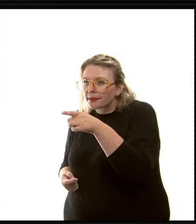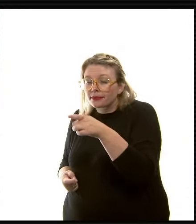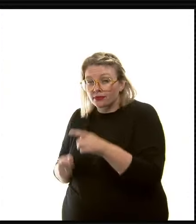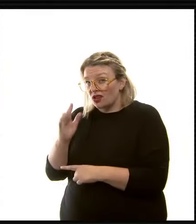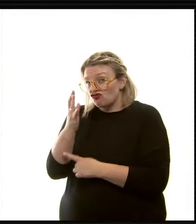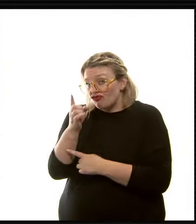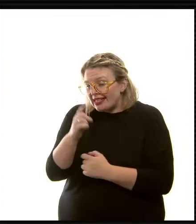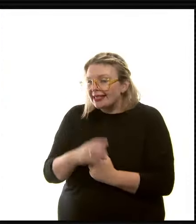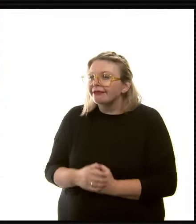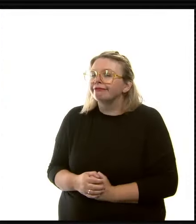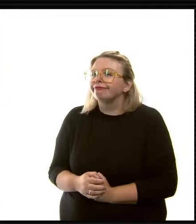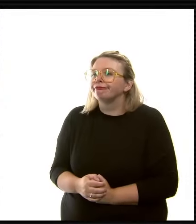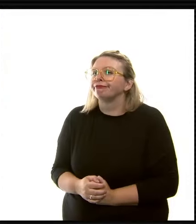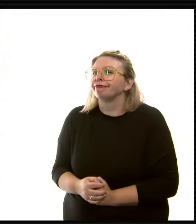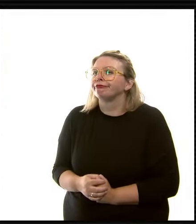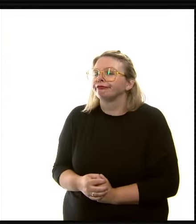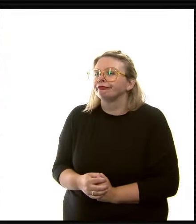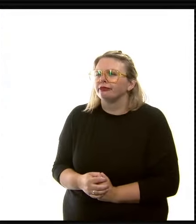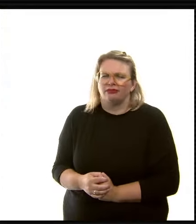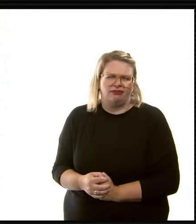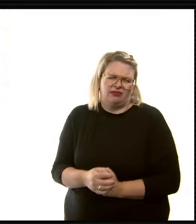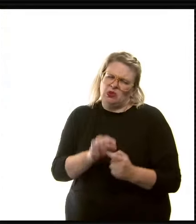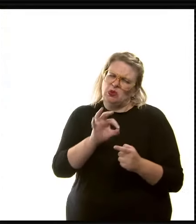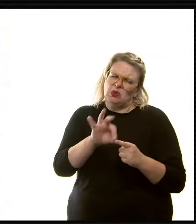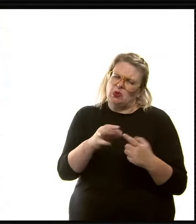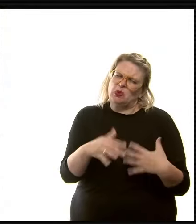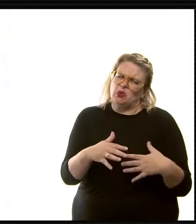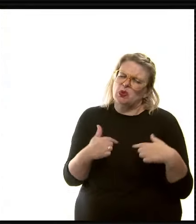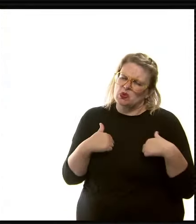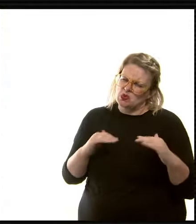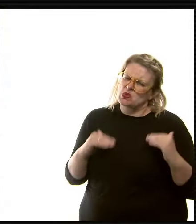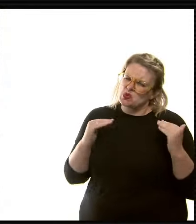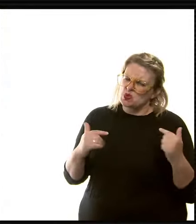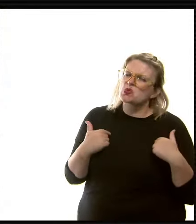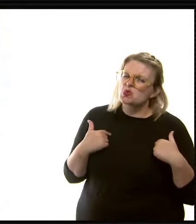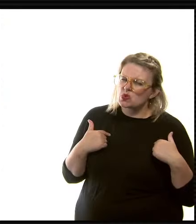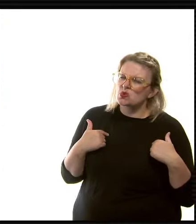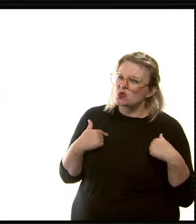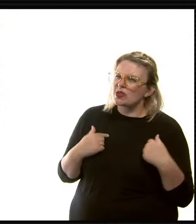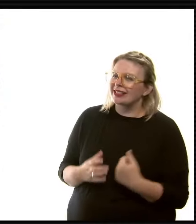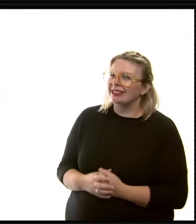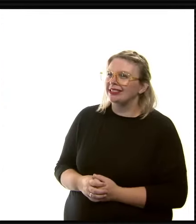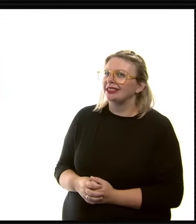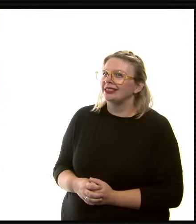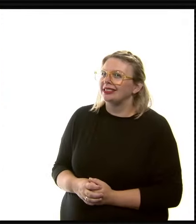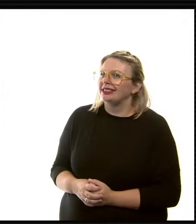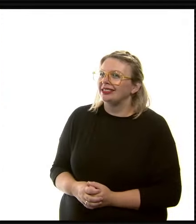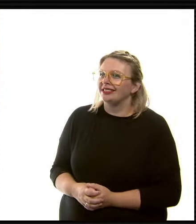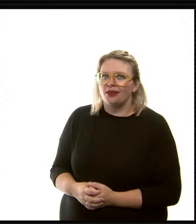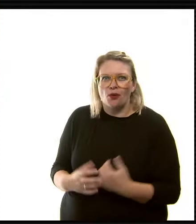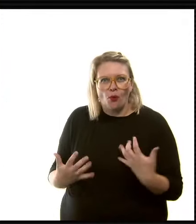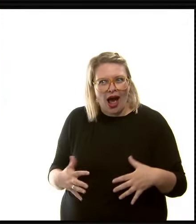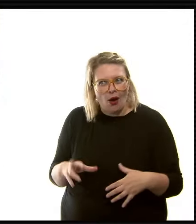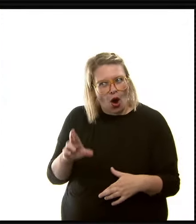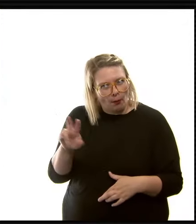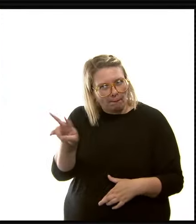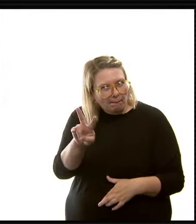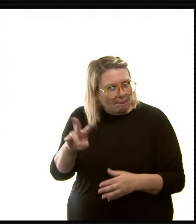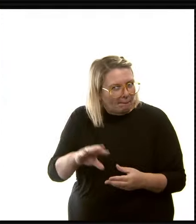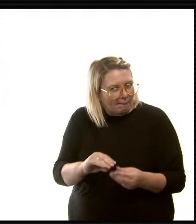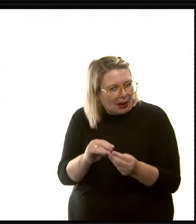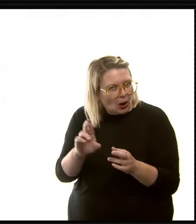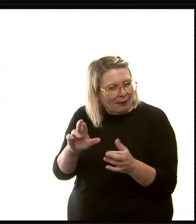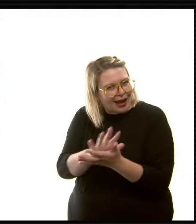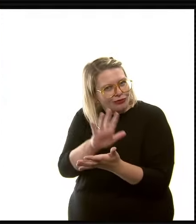tree. It's just as intricate as Vic's, I swear, right? It's incredible, guys. And I hope that while you were putting all these together, you had a good